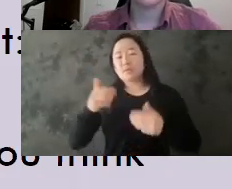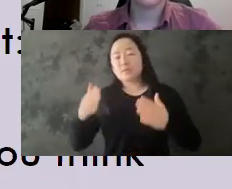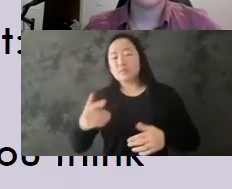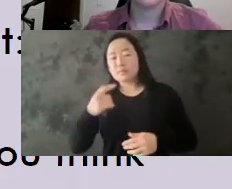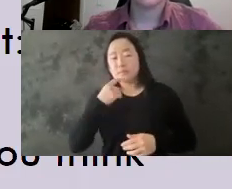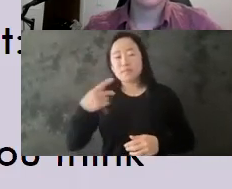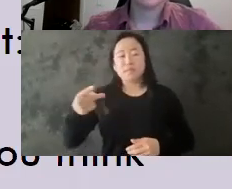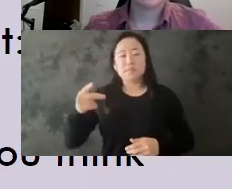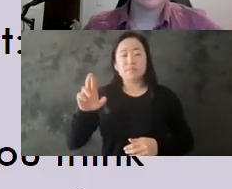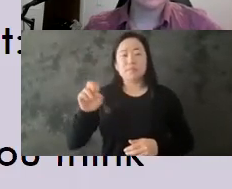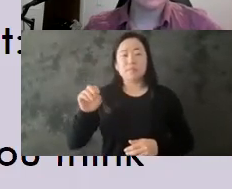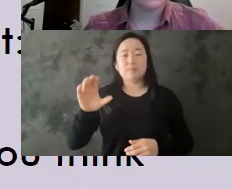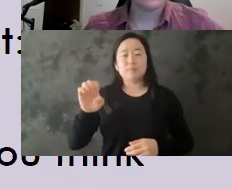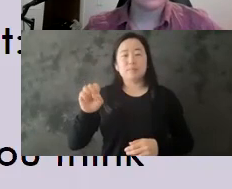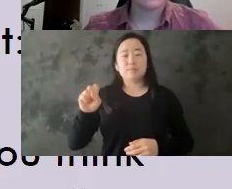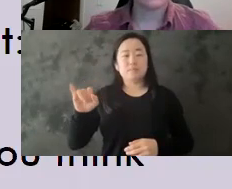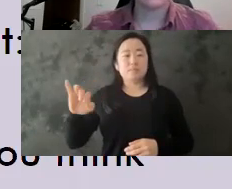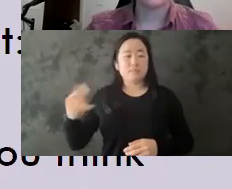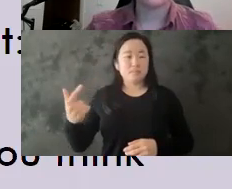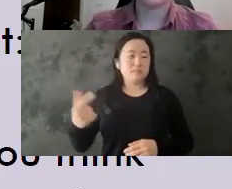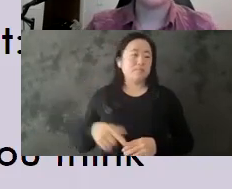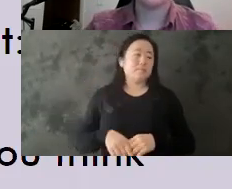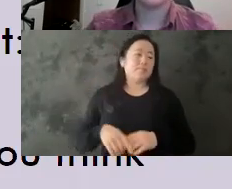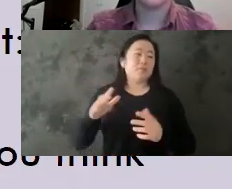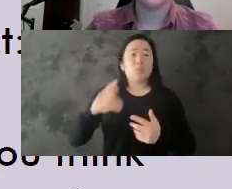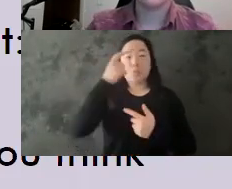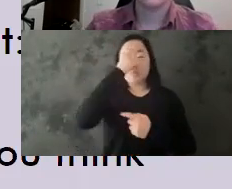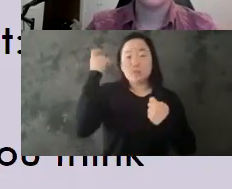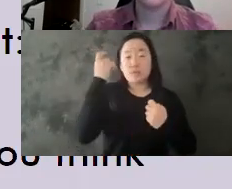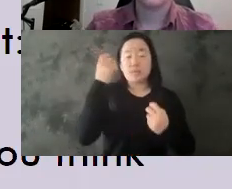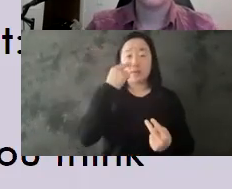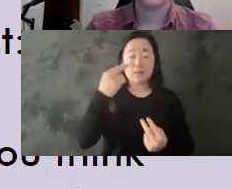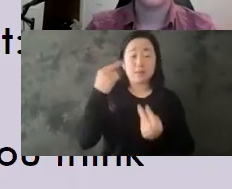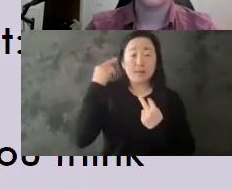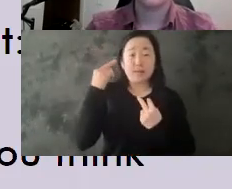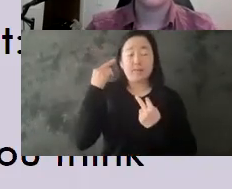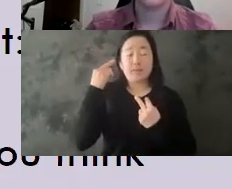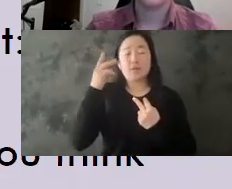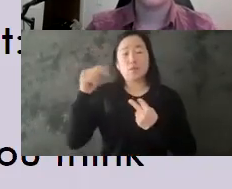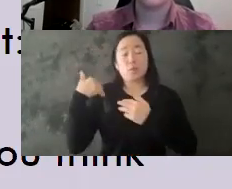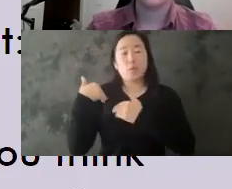to processing, so transforming traumatic memories and relieving us of their burdens.